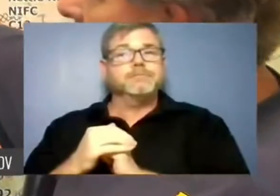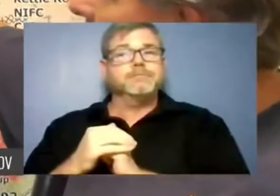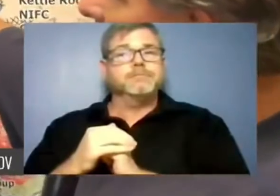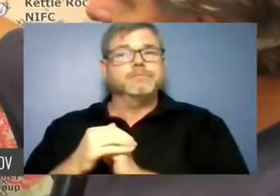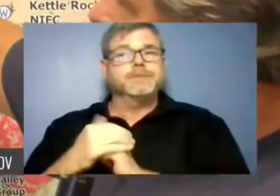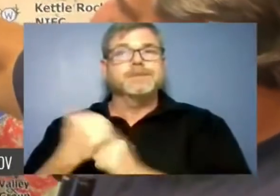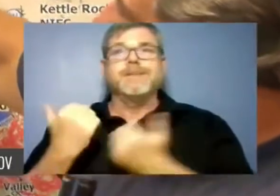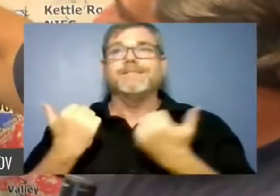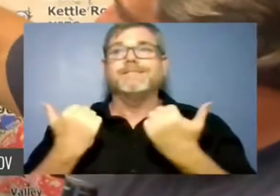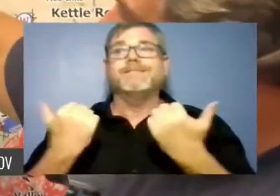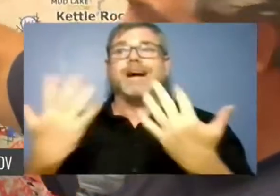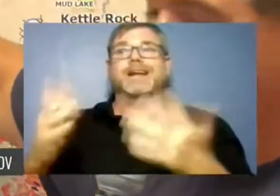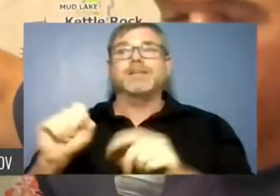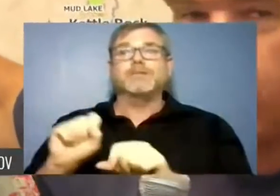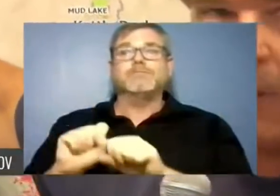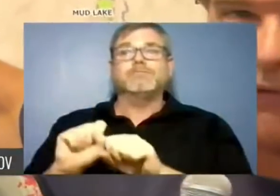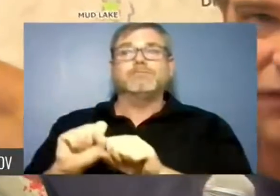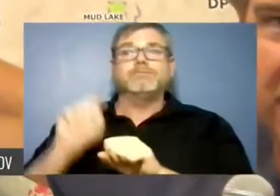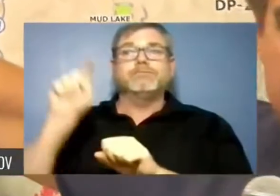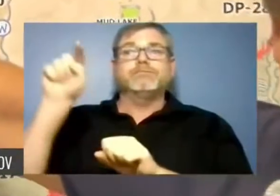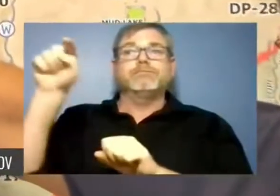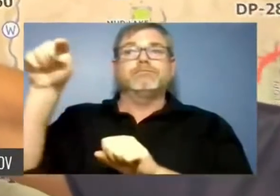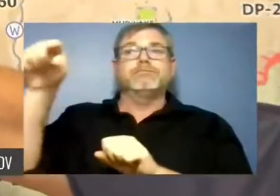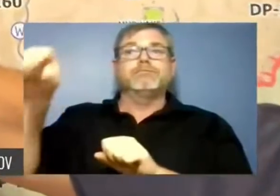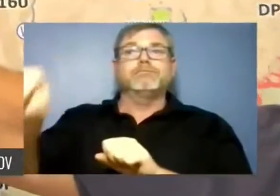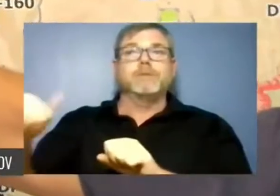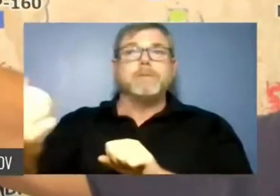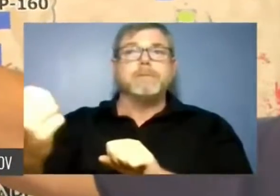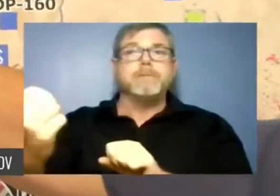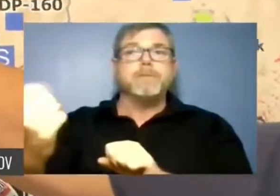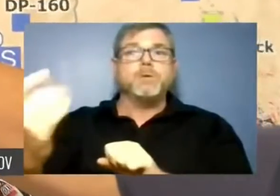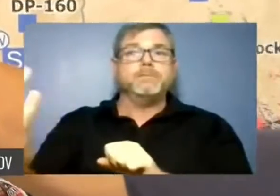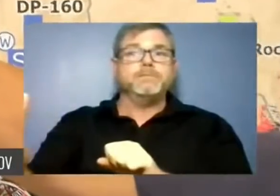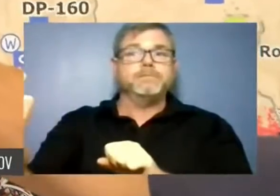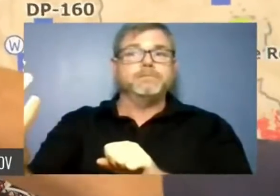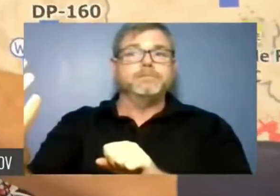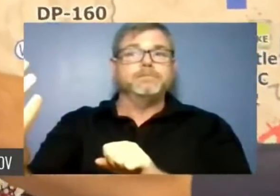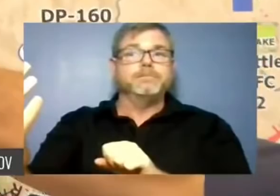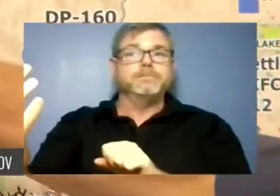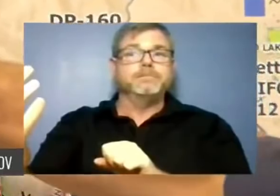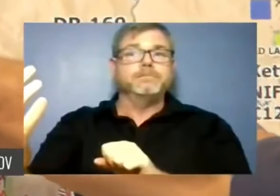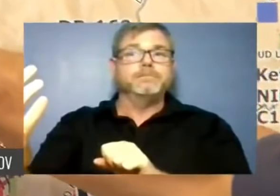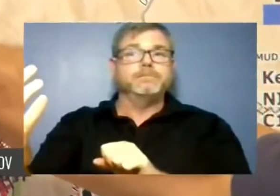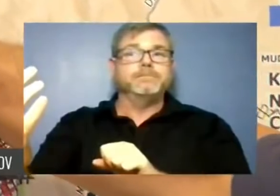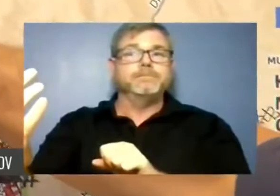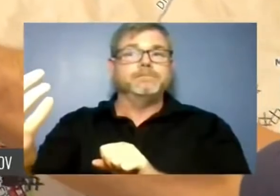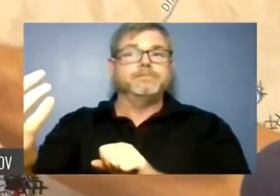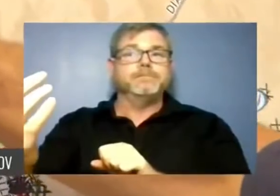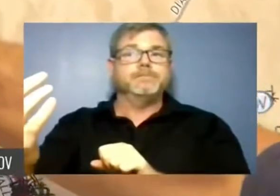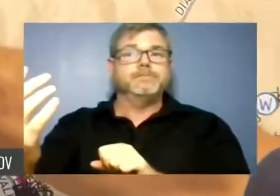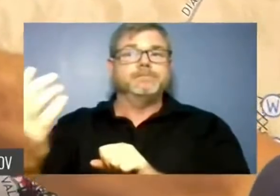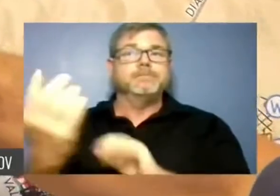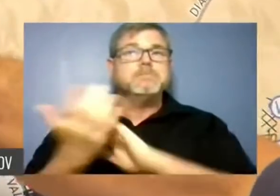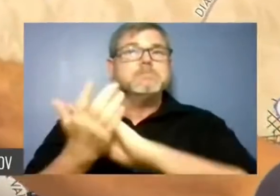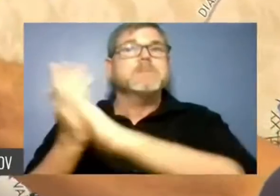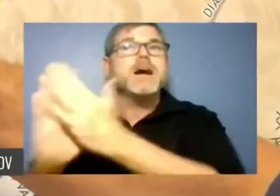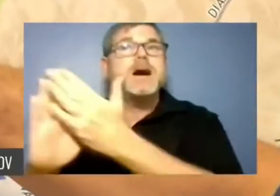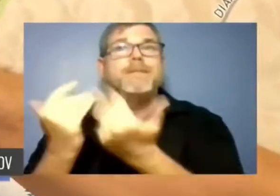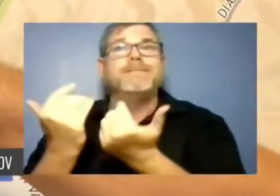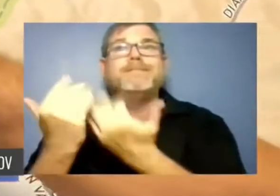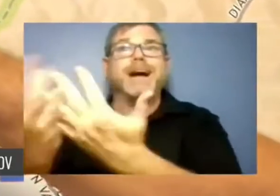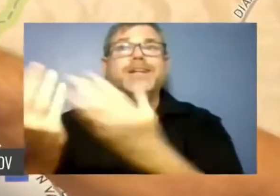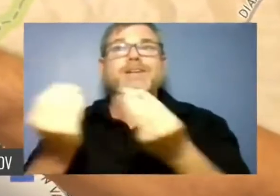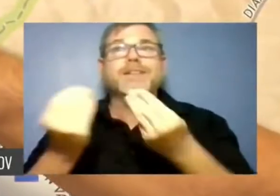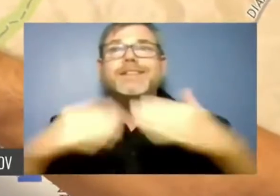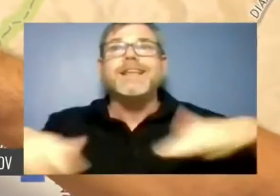our containment lines in this area, it grew to about 15 to 20 acres, and we were able to get some retardant on it. Also use heavy